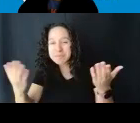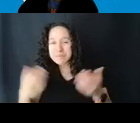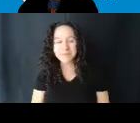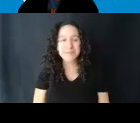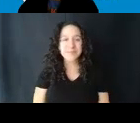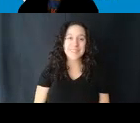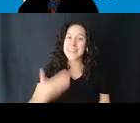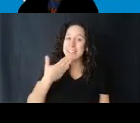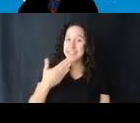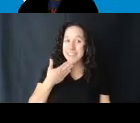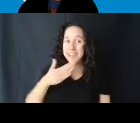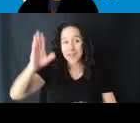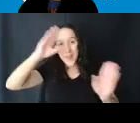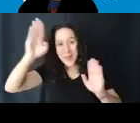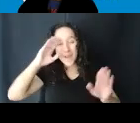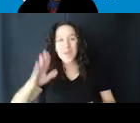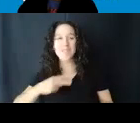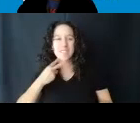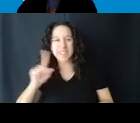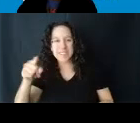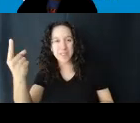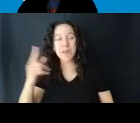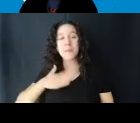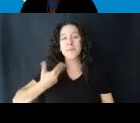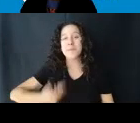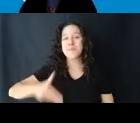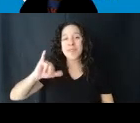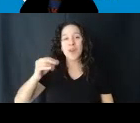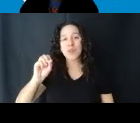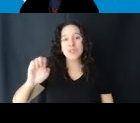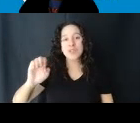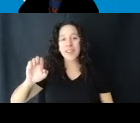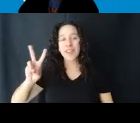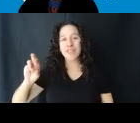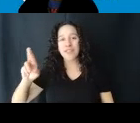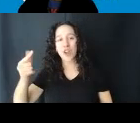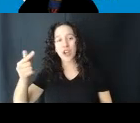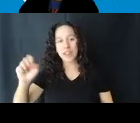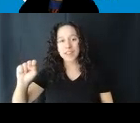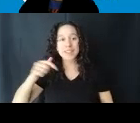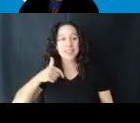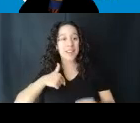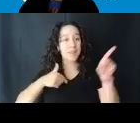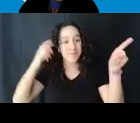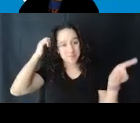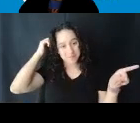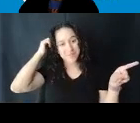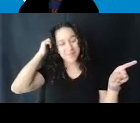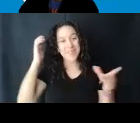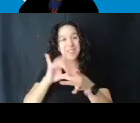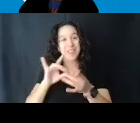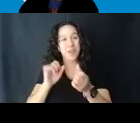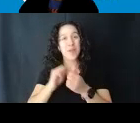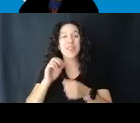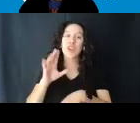Thanks, Lydia. Hi, everyone. Good afternoon. My name is Jose Vargas. I am the Education Policy Manager with United Ways of